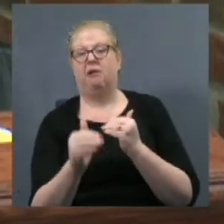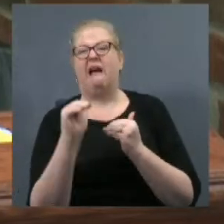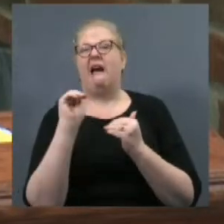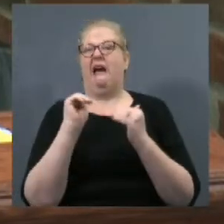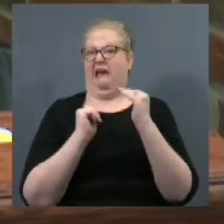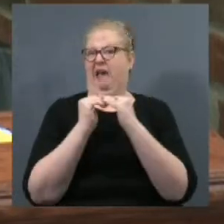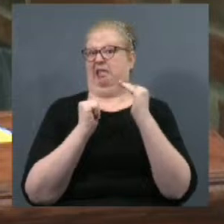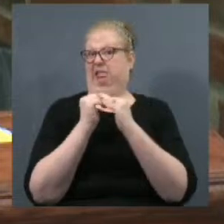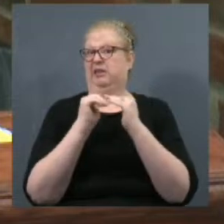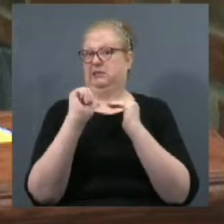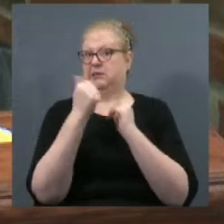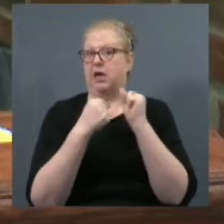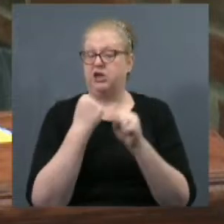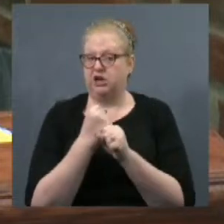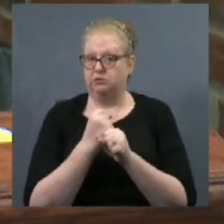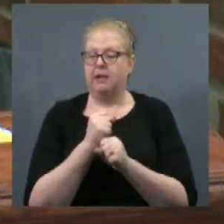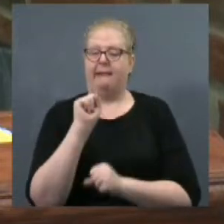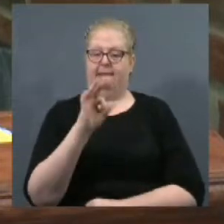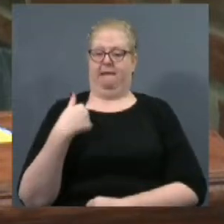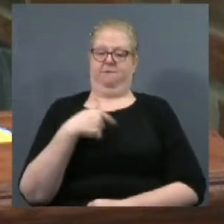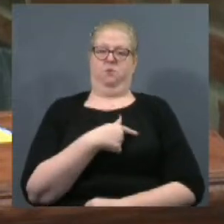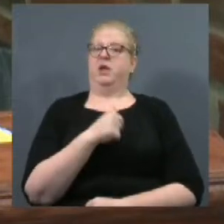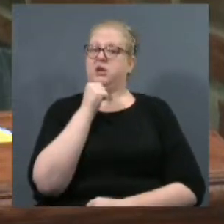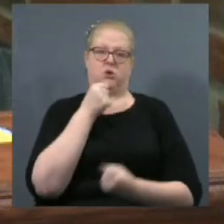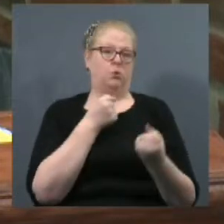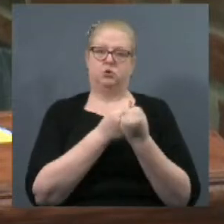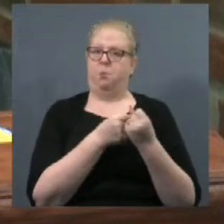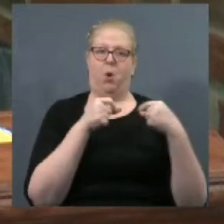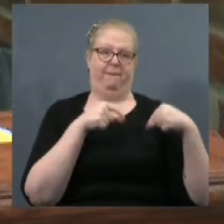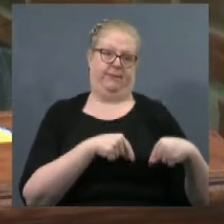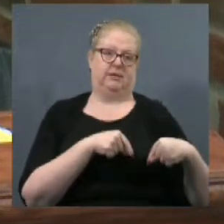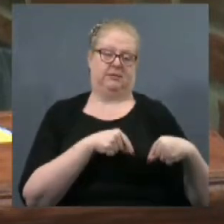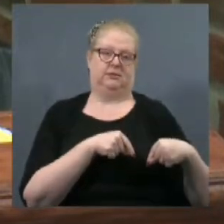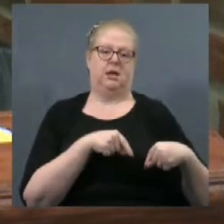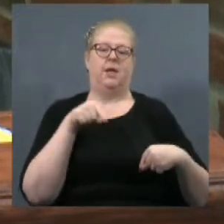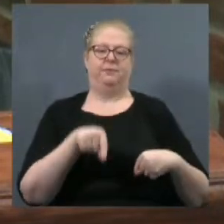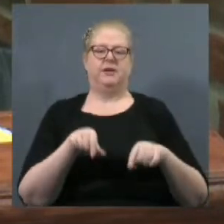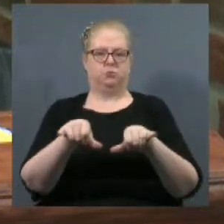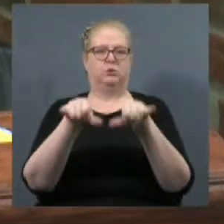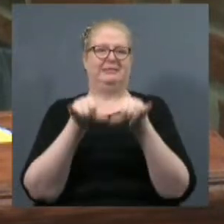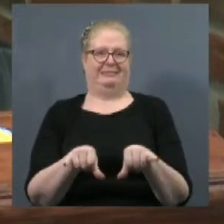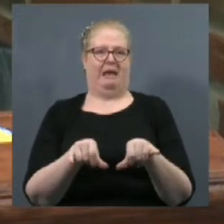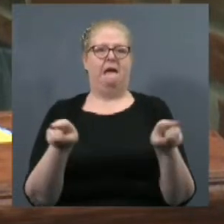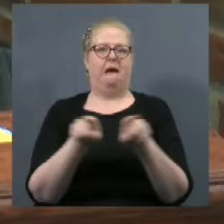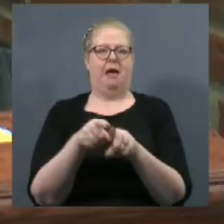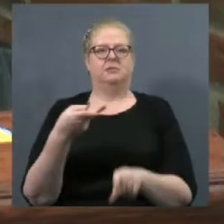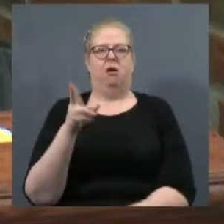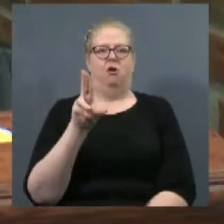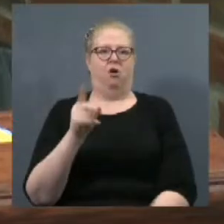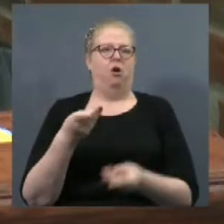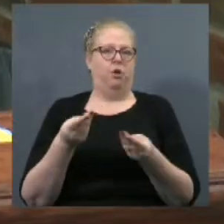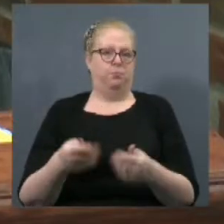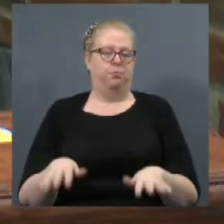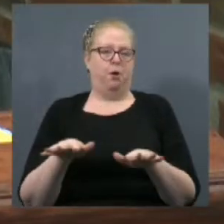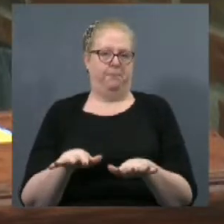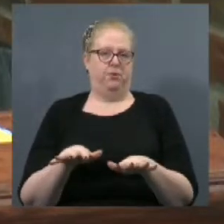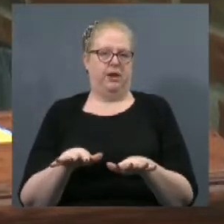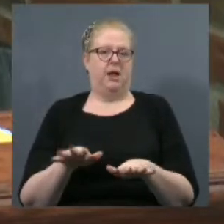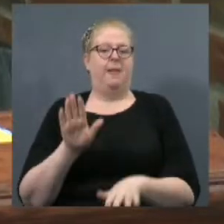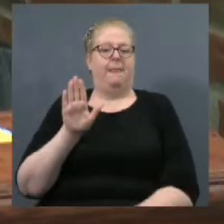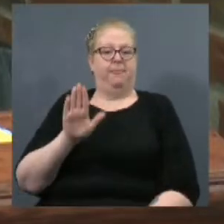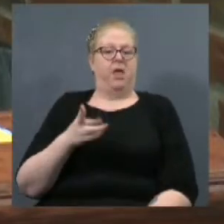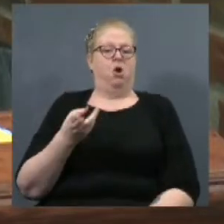if we don't vote to do this, this stays a HUD property at HUD rates.